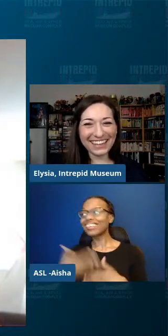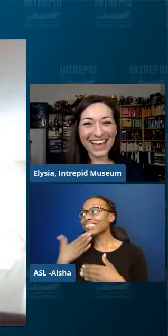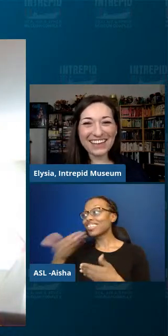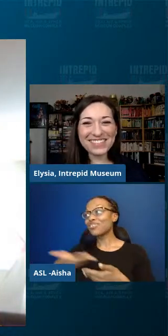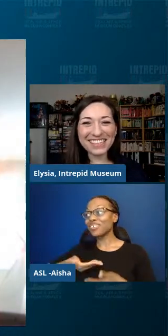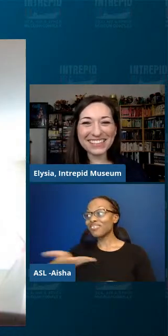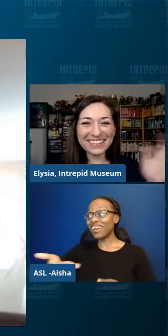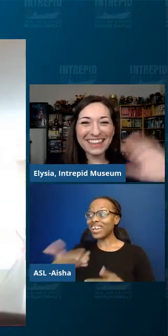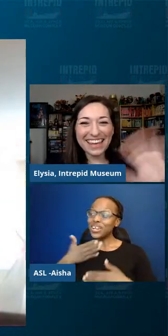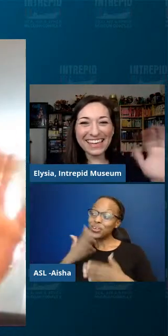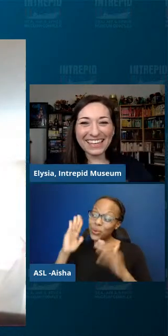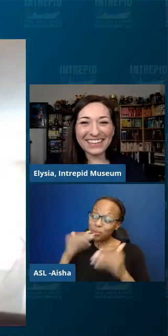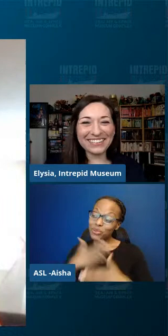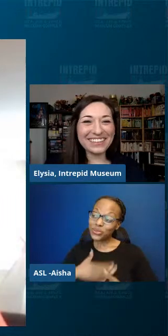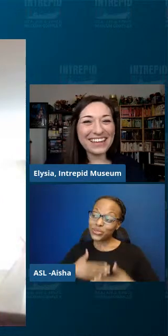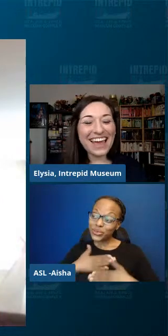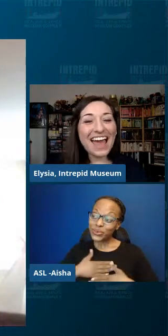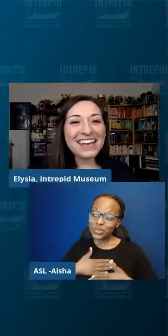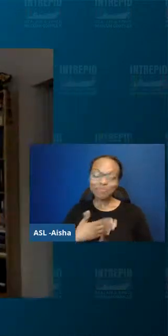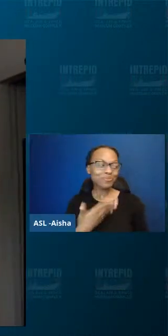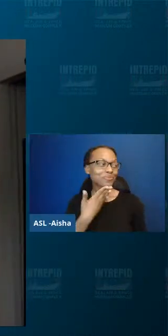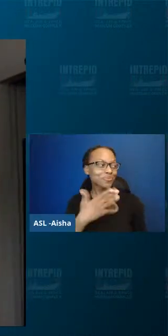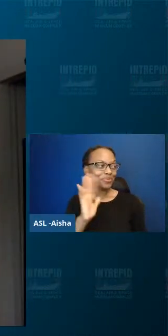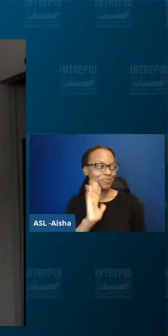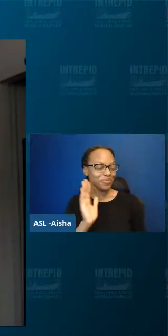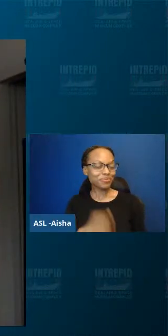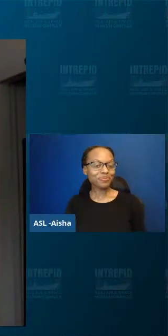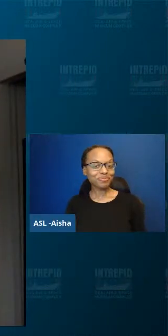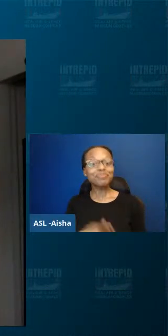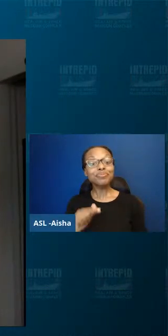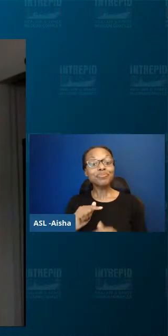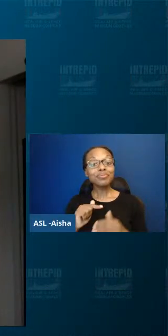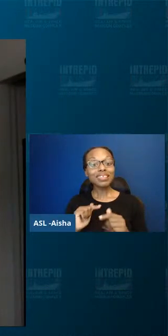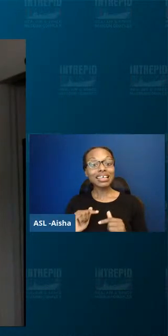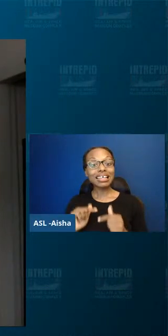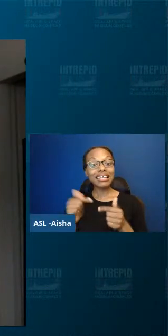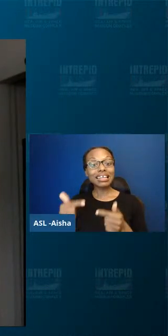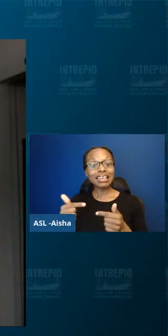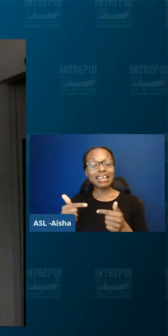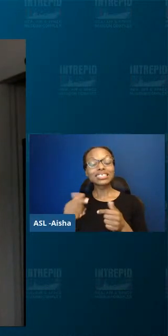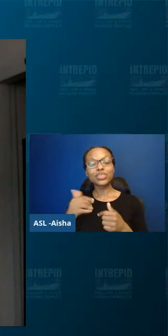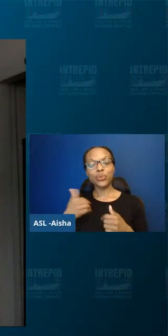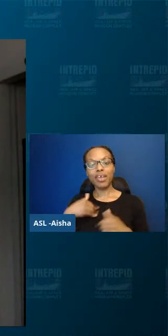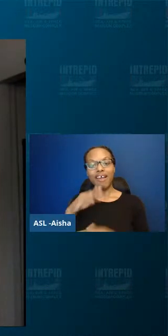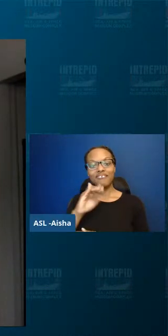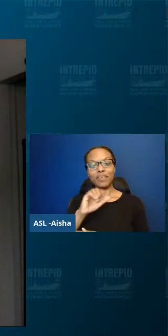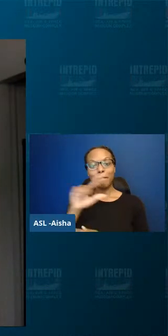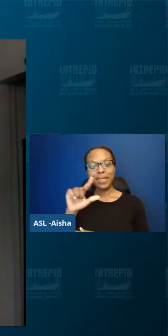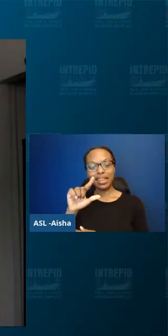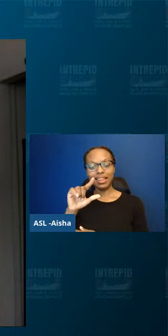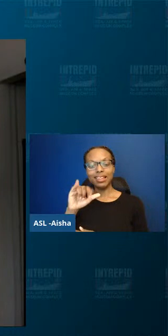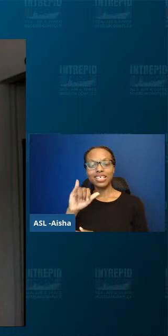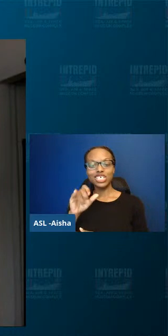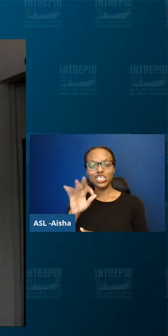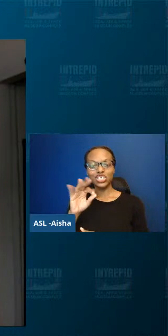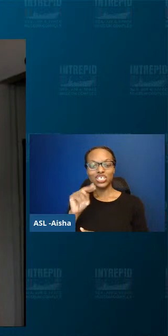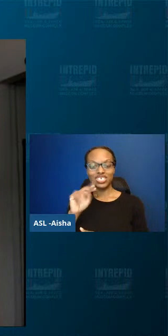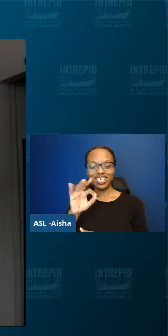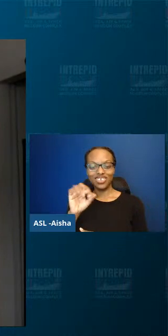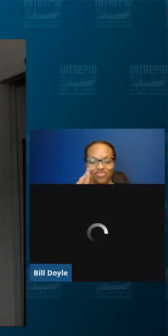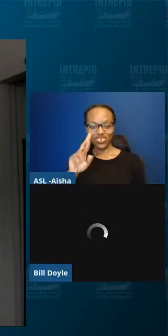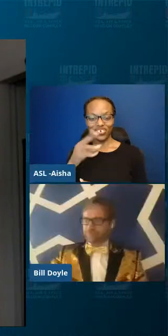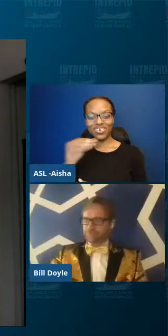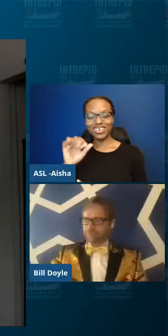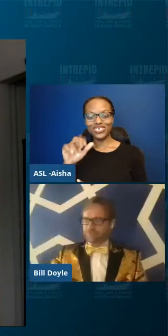enjoyed that. Absolutely. Thank you. And next up, everyone, we have Bill, Jennifer, and John who are going to do a fun activity